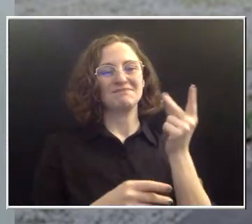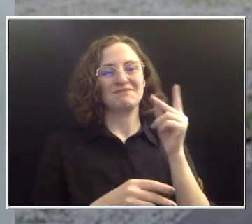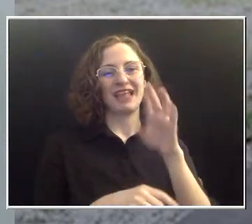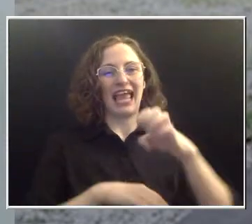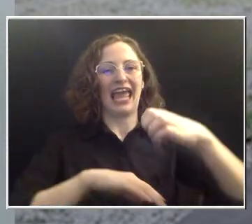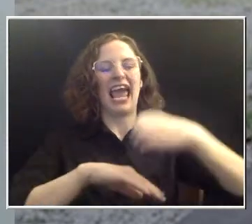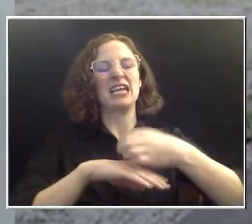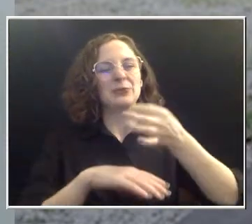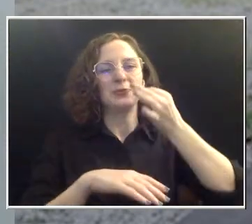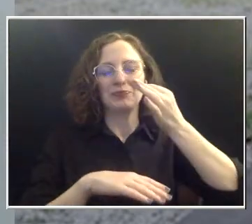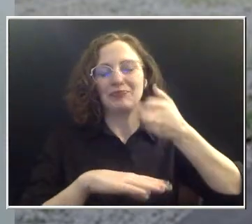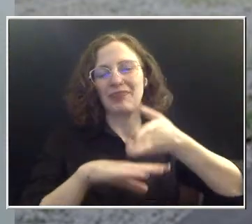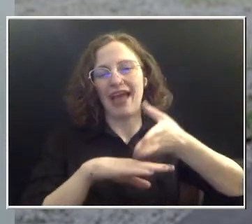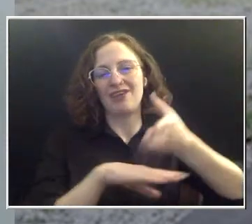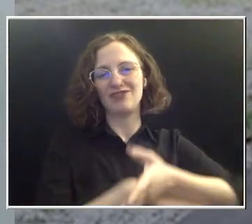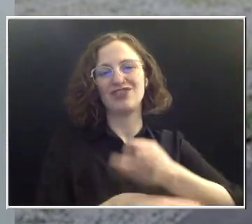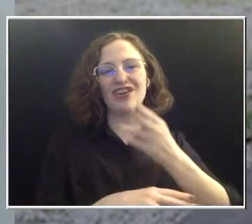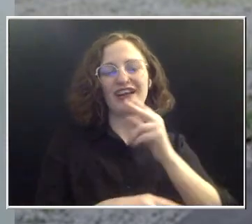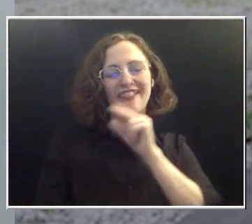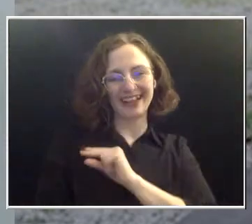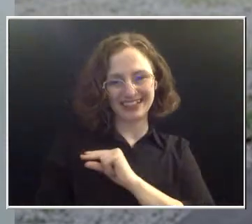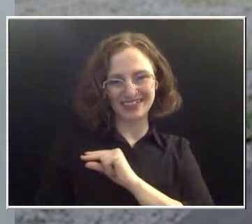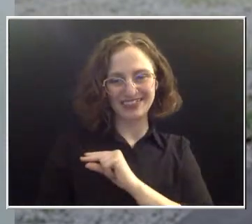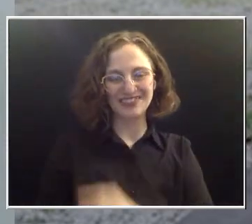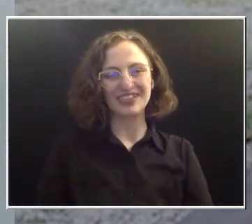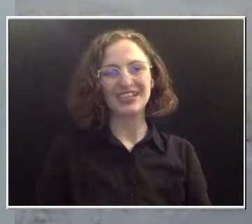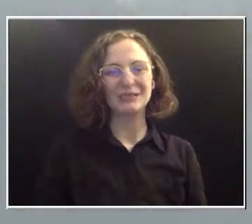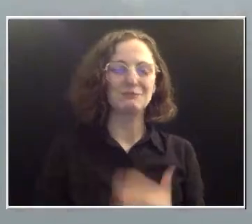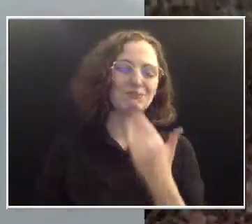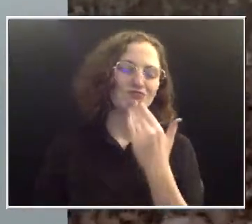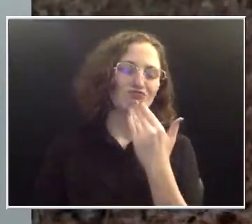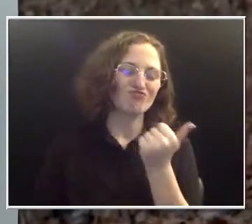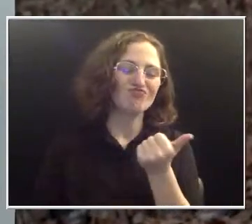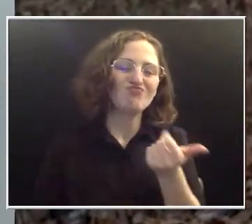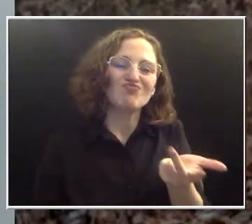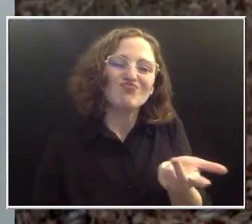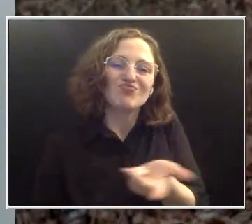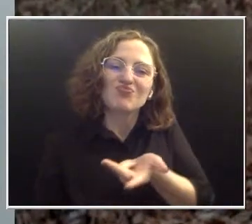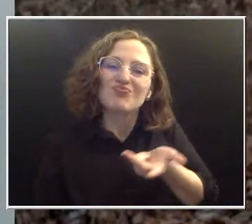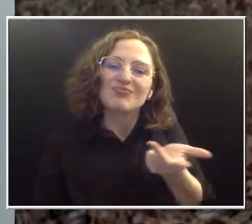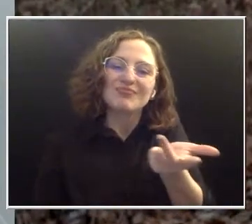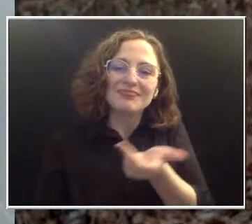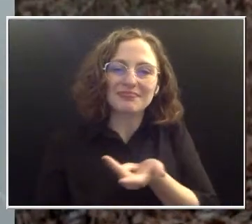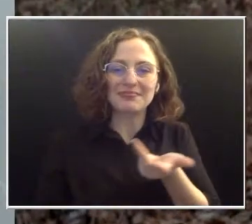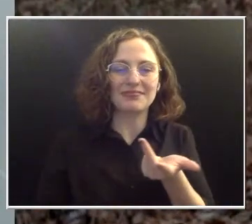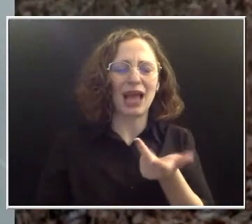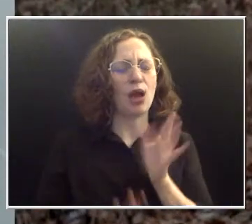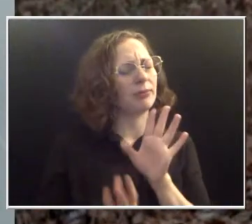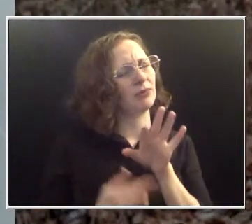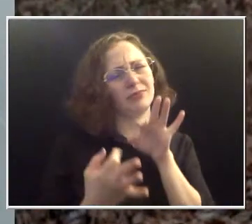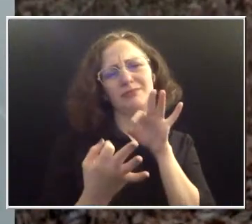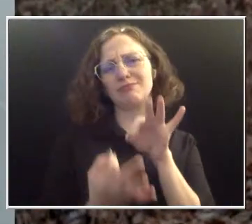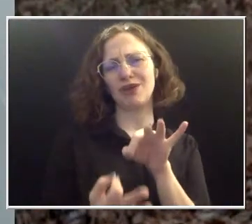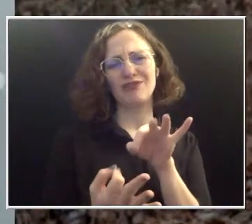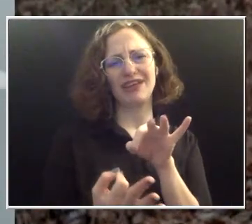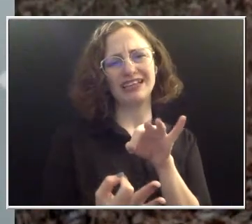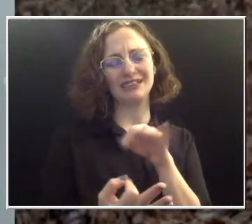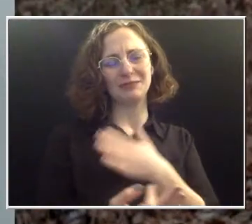was just the three of us, very intimate. It was perfect. I have a 7-year-old named